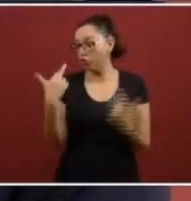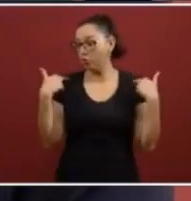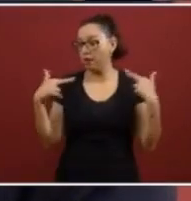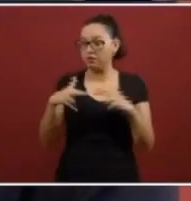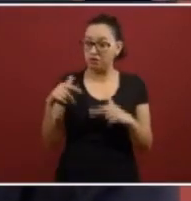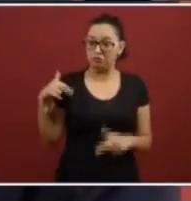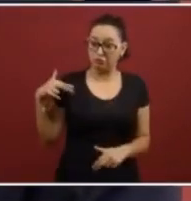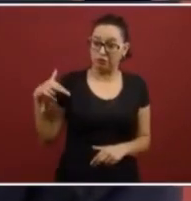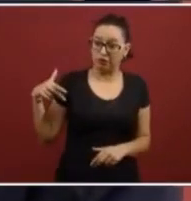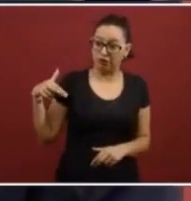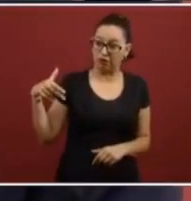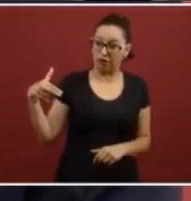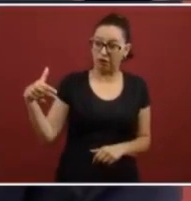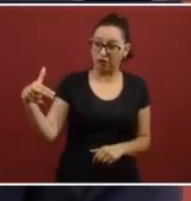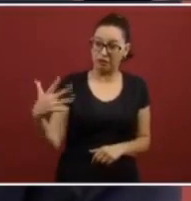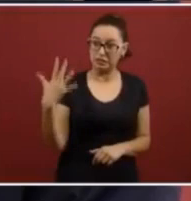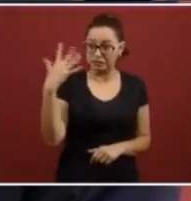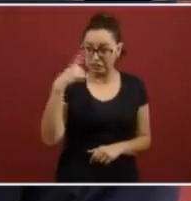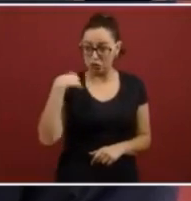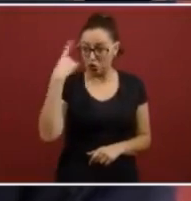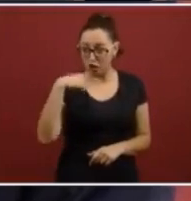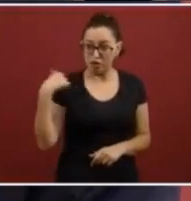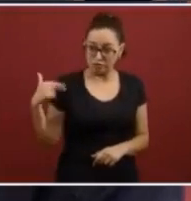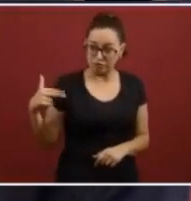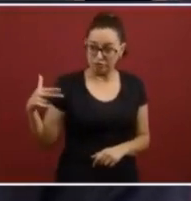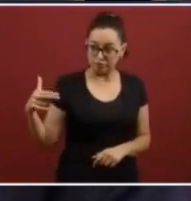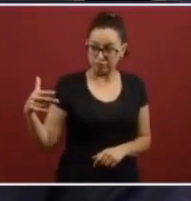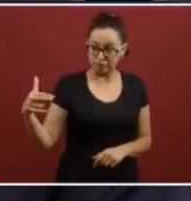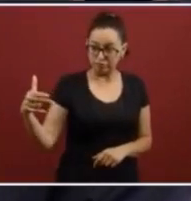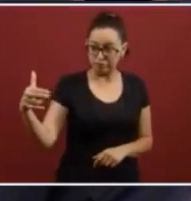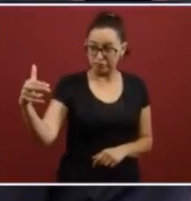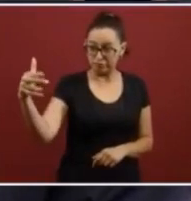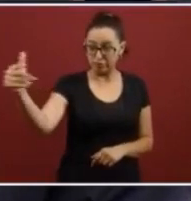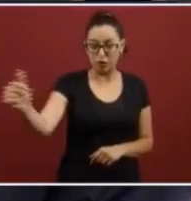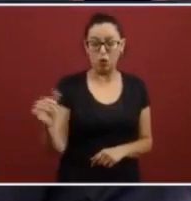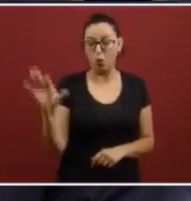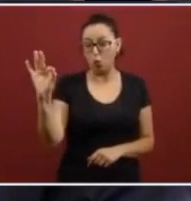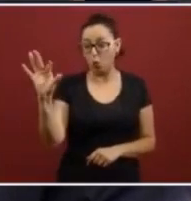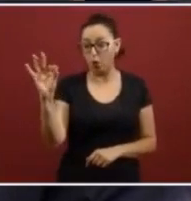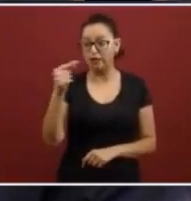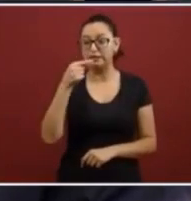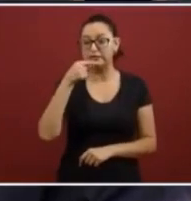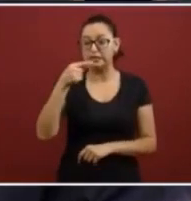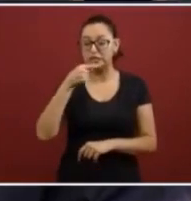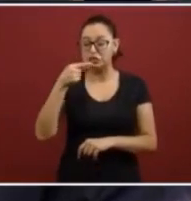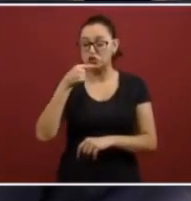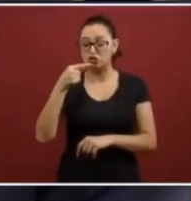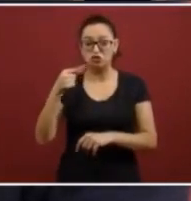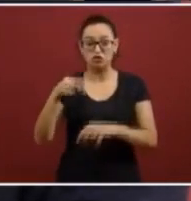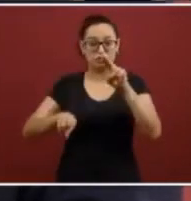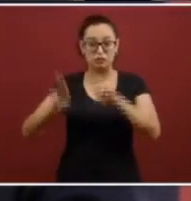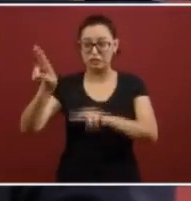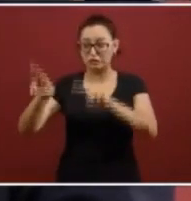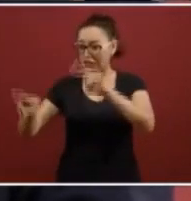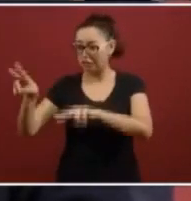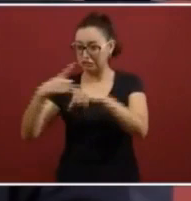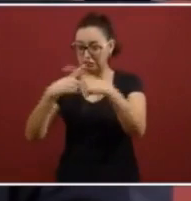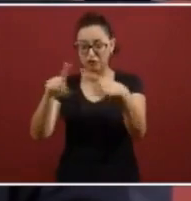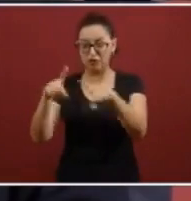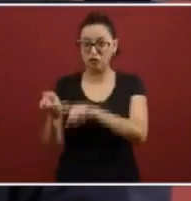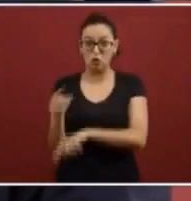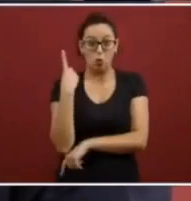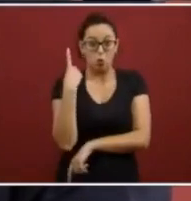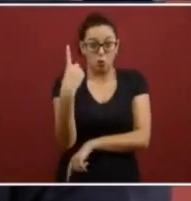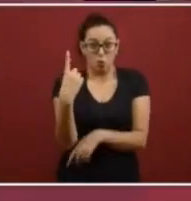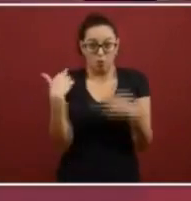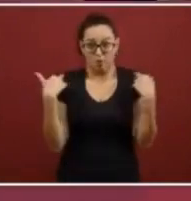que atender 40 niños, and the one that had de to take todos care los of 40 Un kids maestro. of all